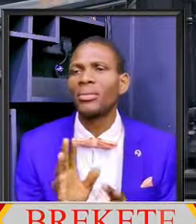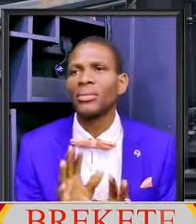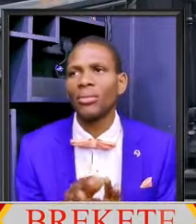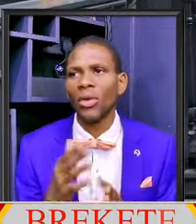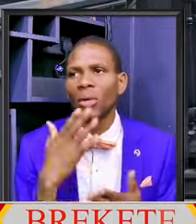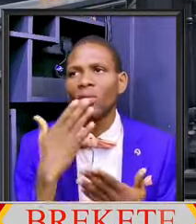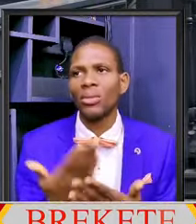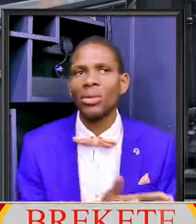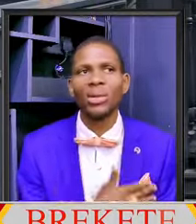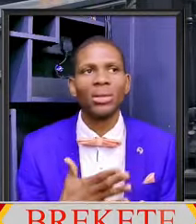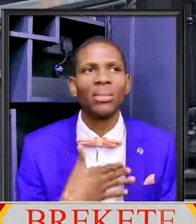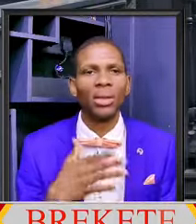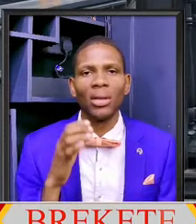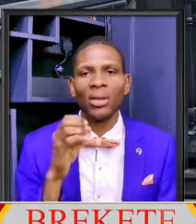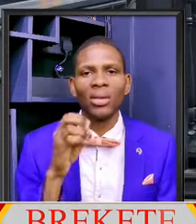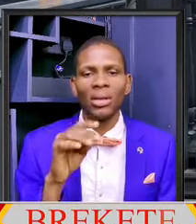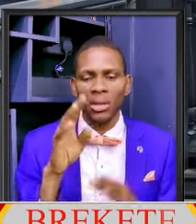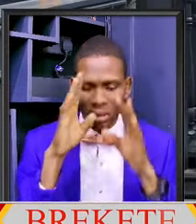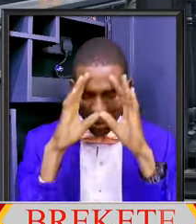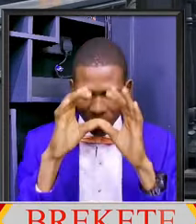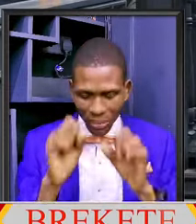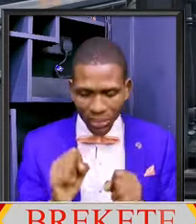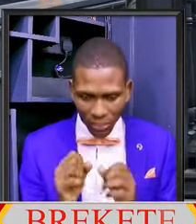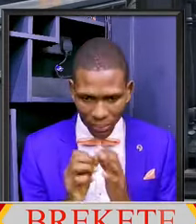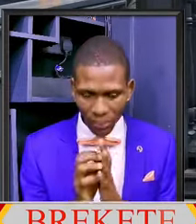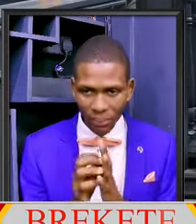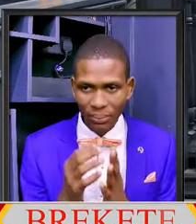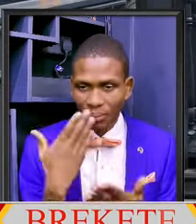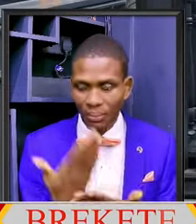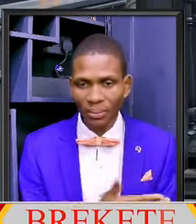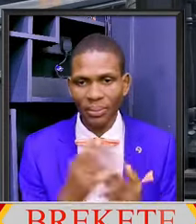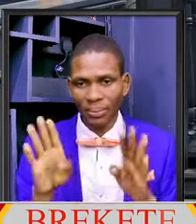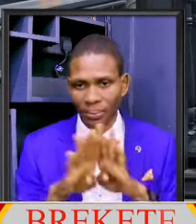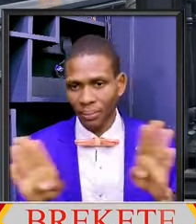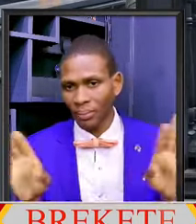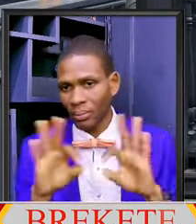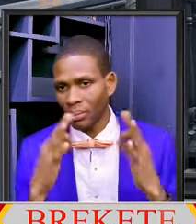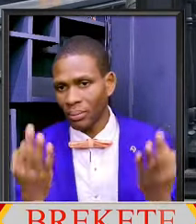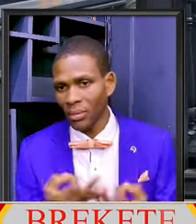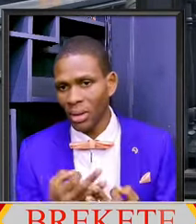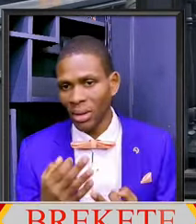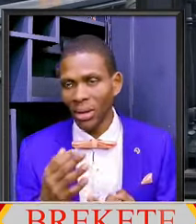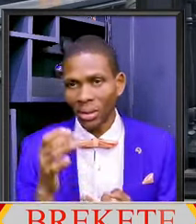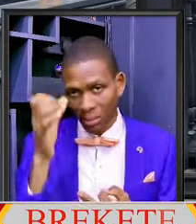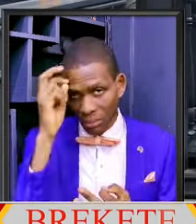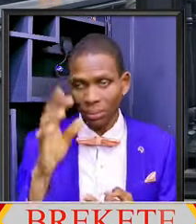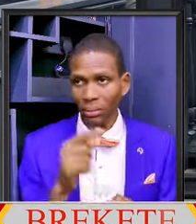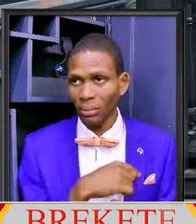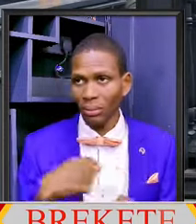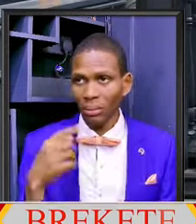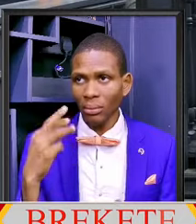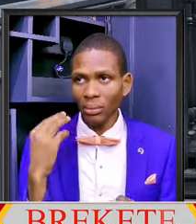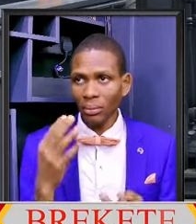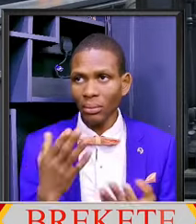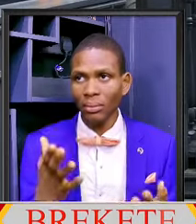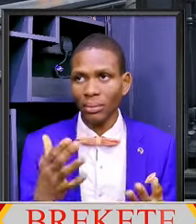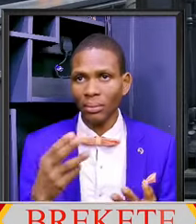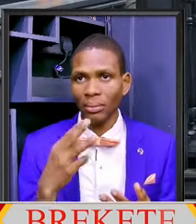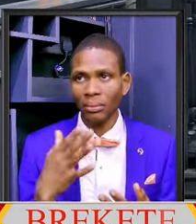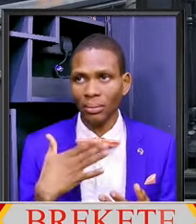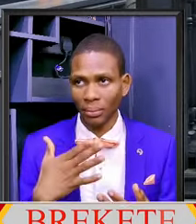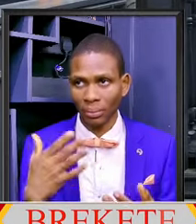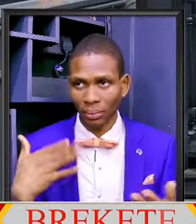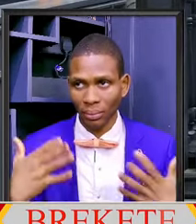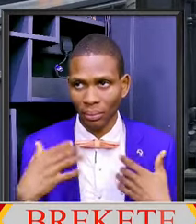Good morning, my ordinary president. Good morning, Brekete family. Sir, we are here. My complaint